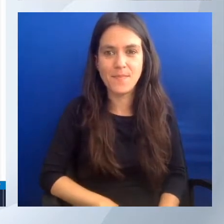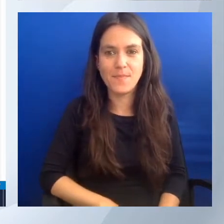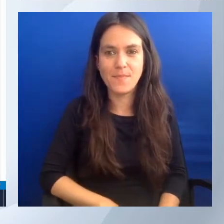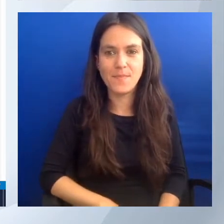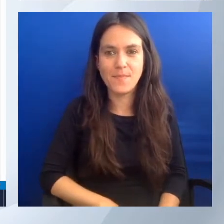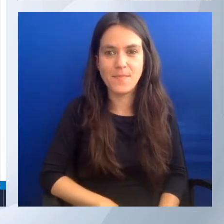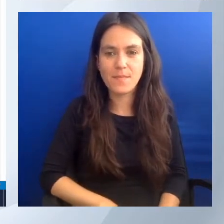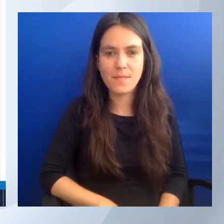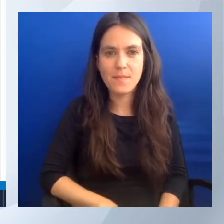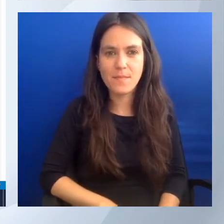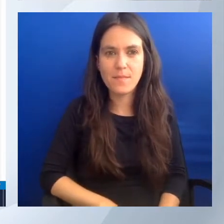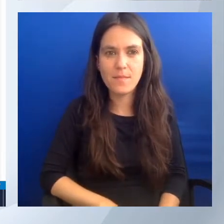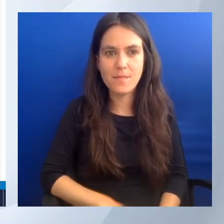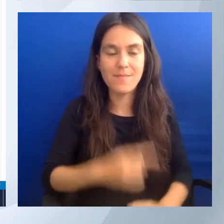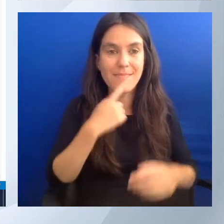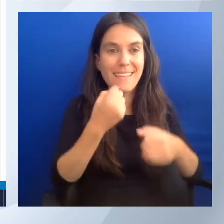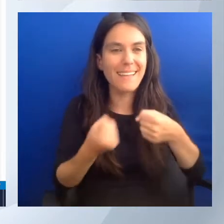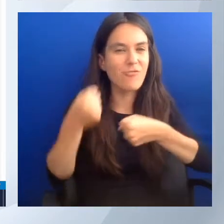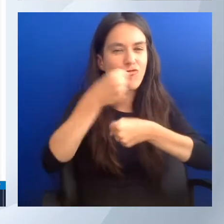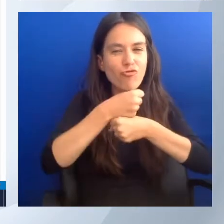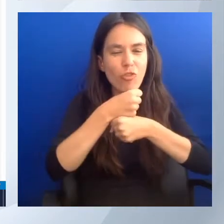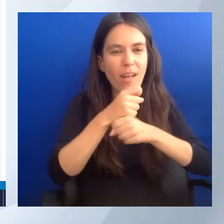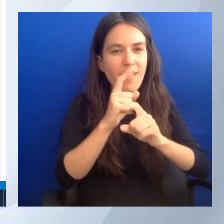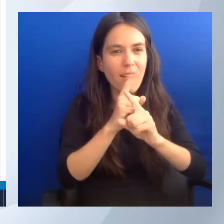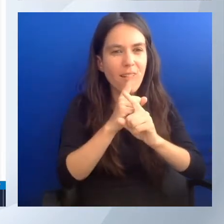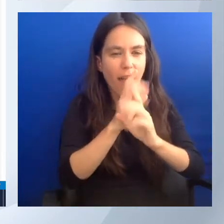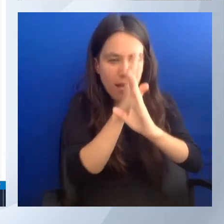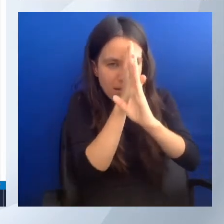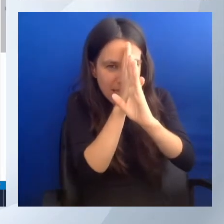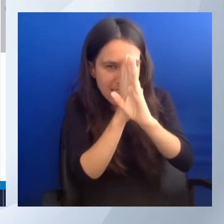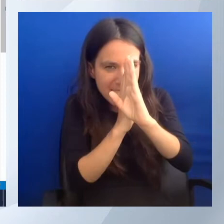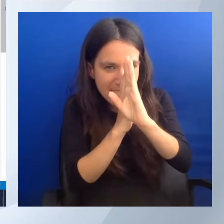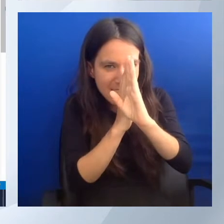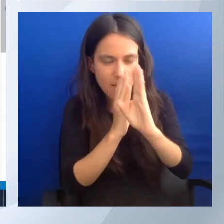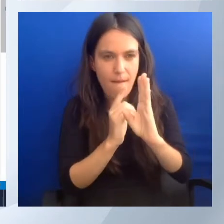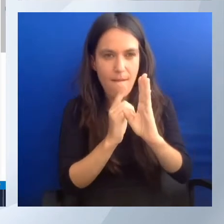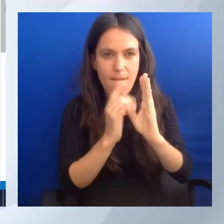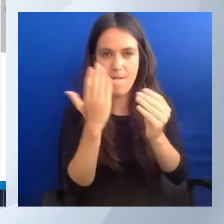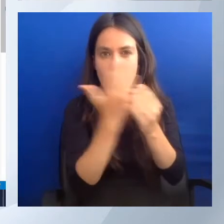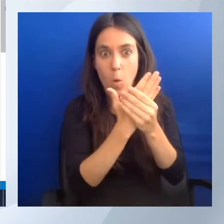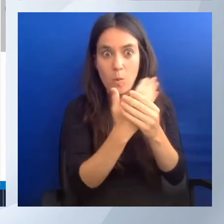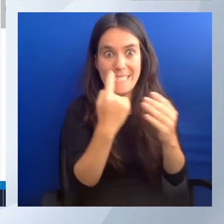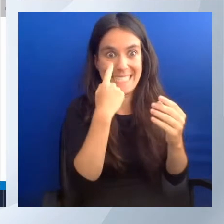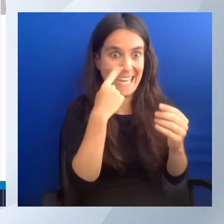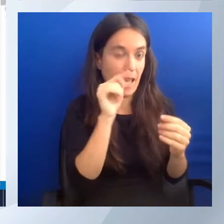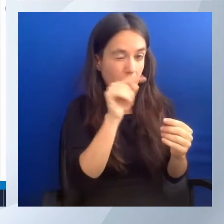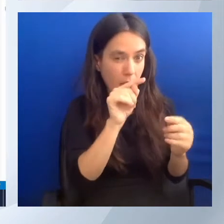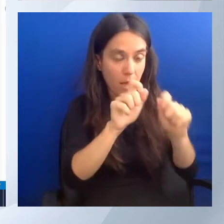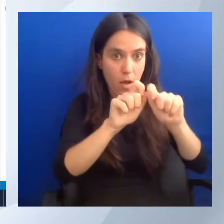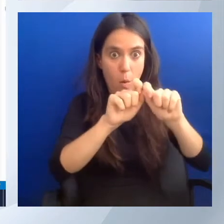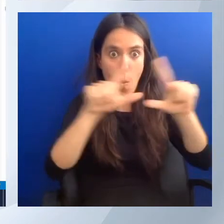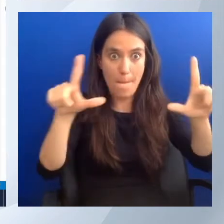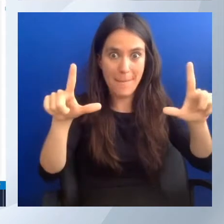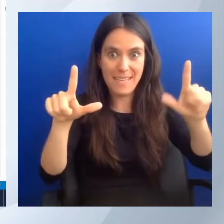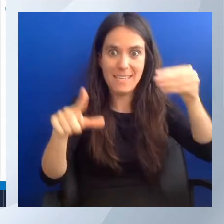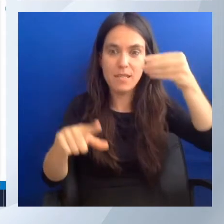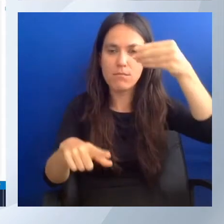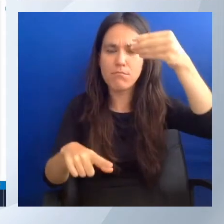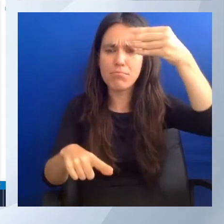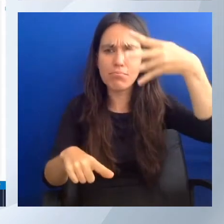created a hidden folder, which is .github/workflows. And if you go there, you can see all the actions